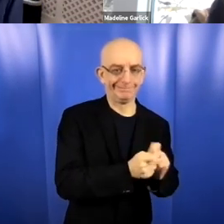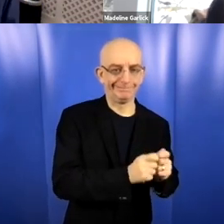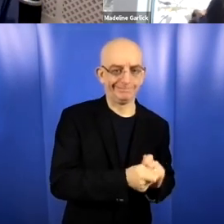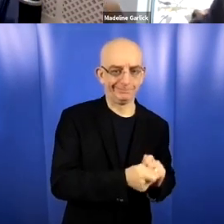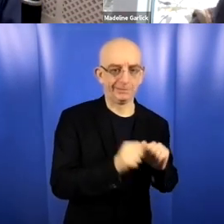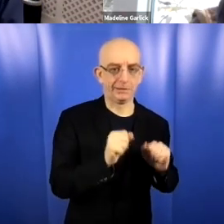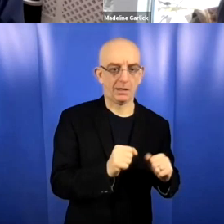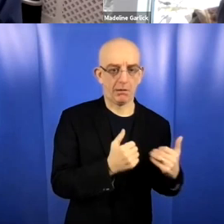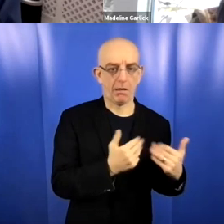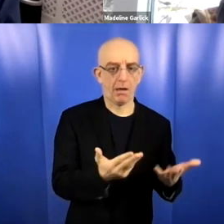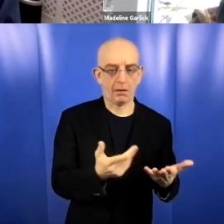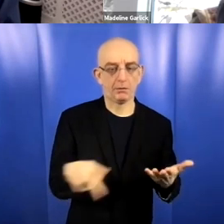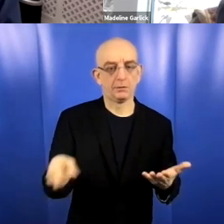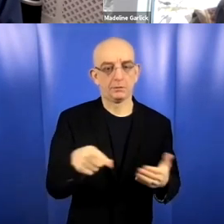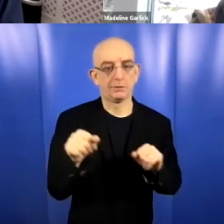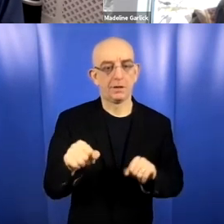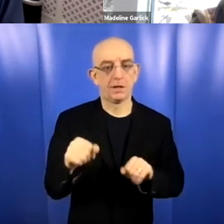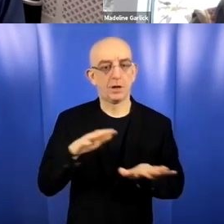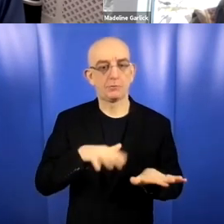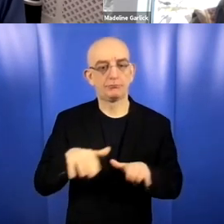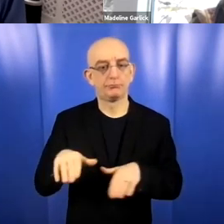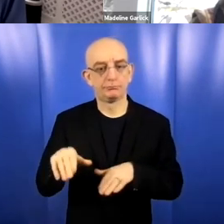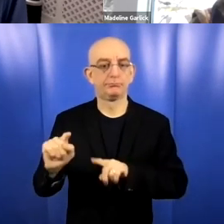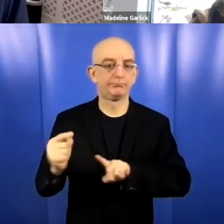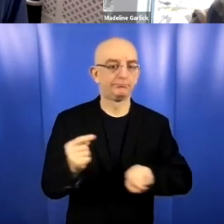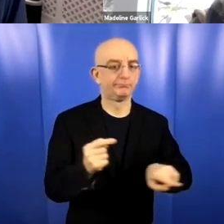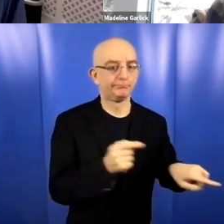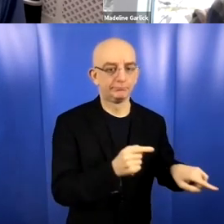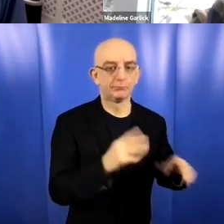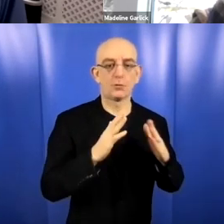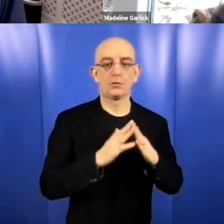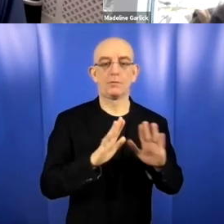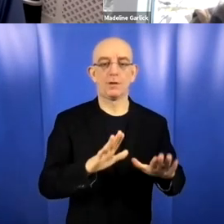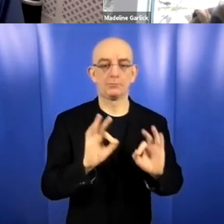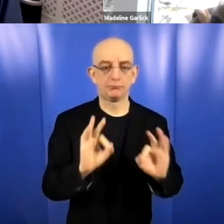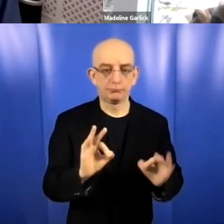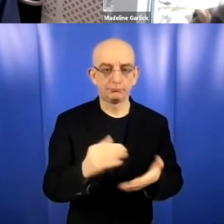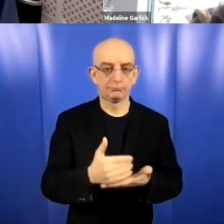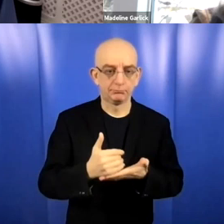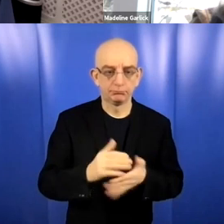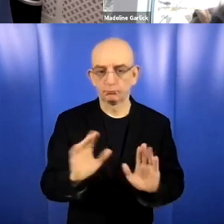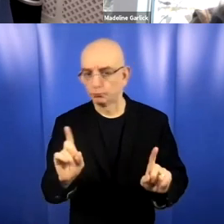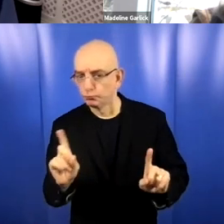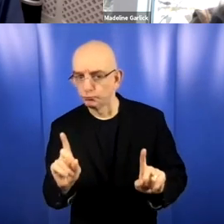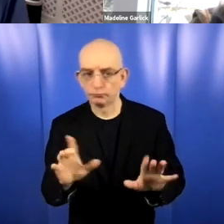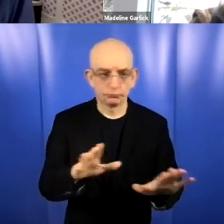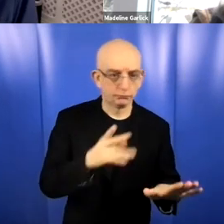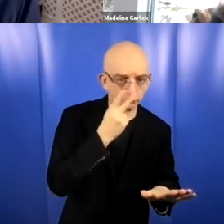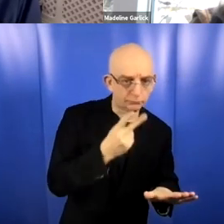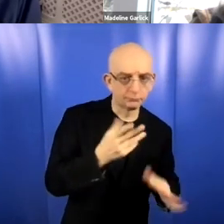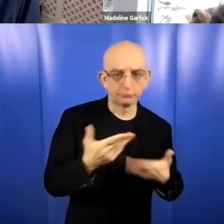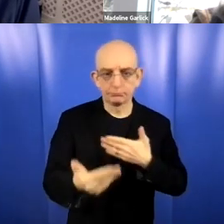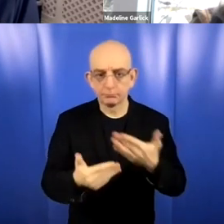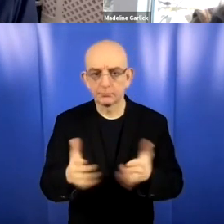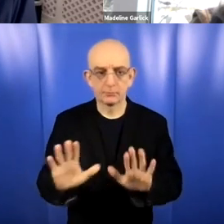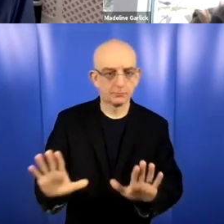Thank you, Madeleine. It's an issue, prevention, that the High Commissioner has